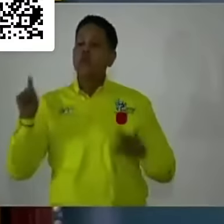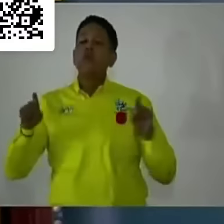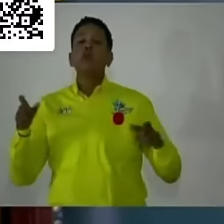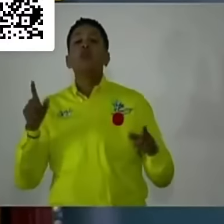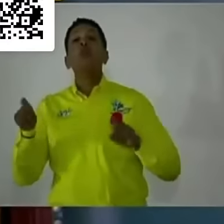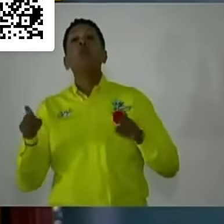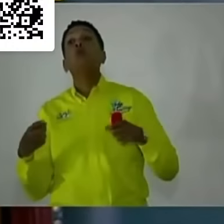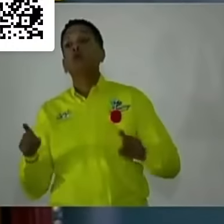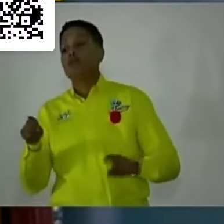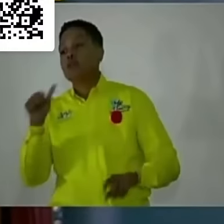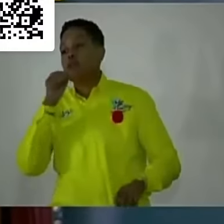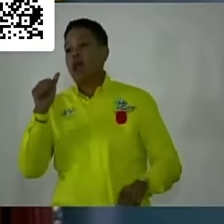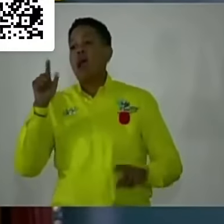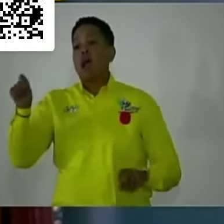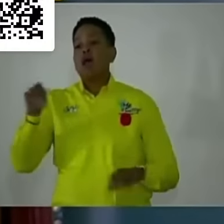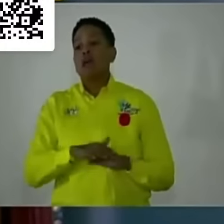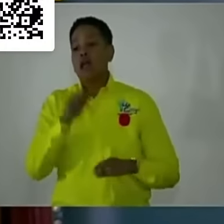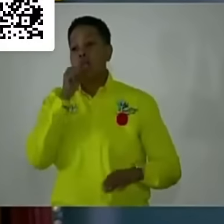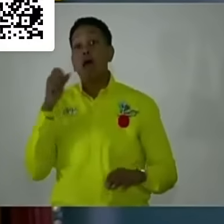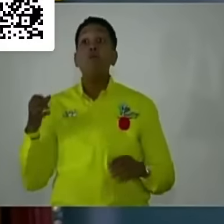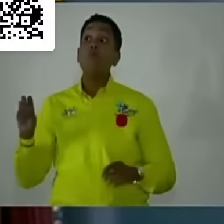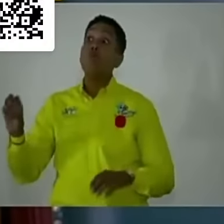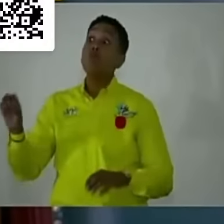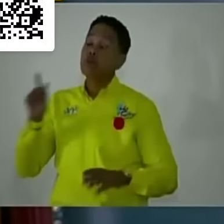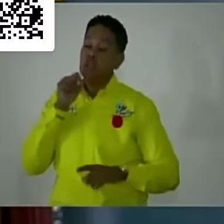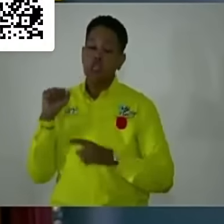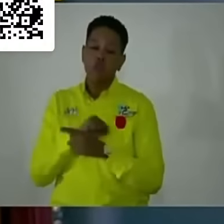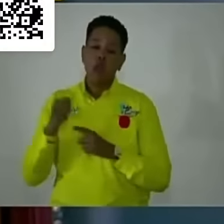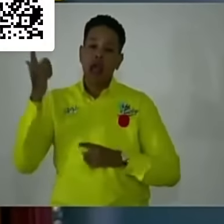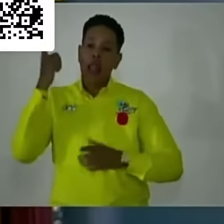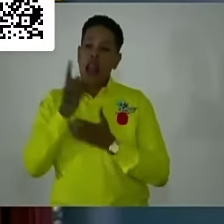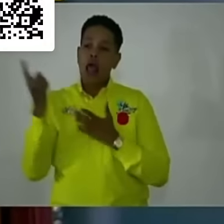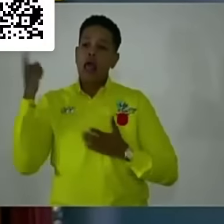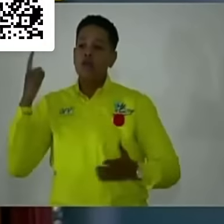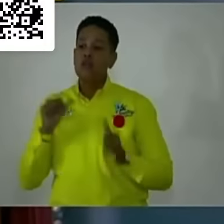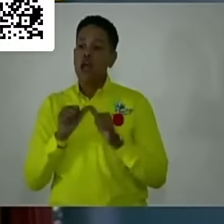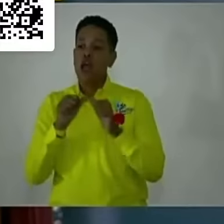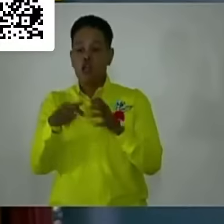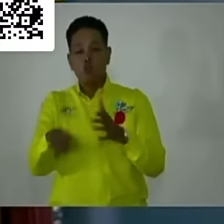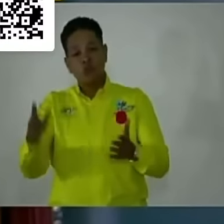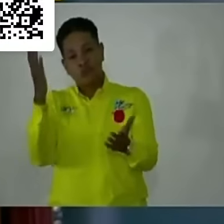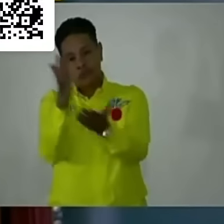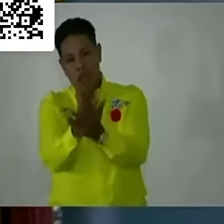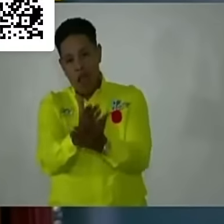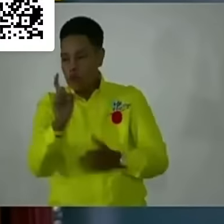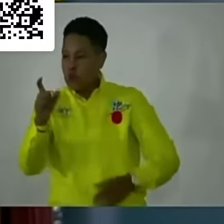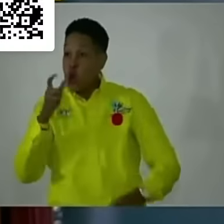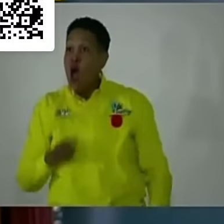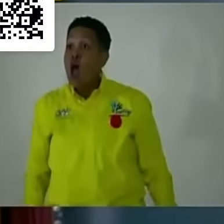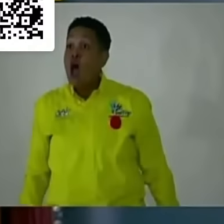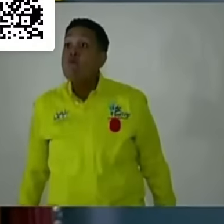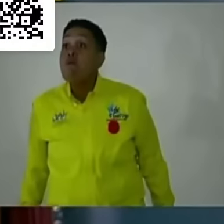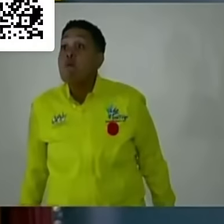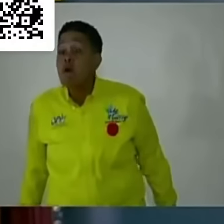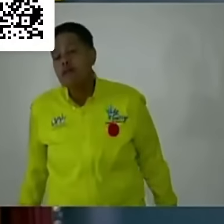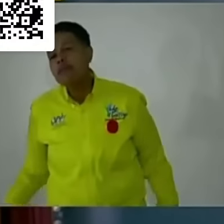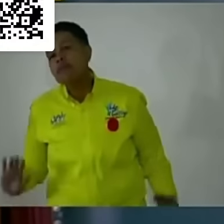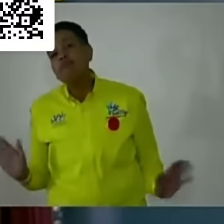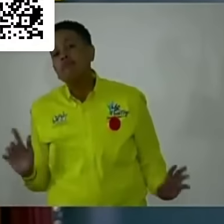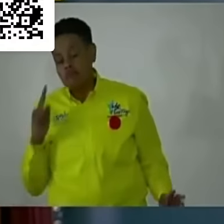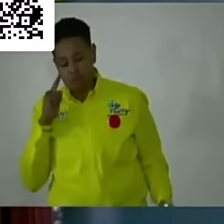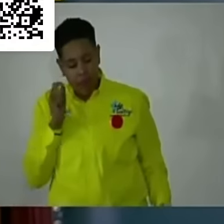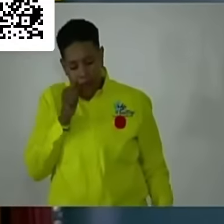questions that they're not asking on the mic. It was the practice last week and it's continuing this week. It should not happen. It should